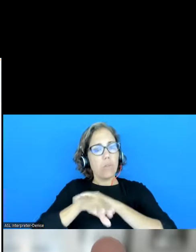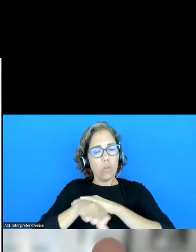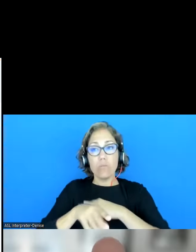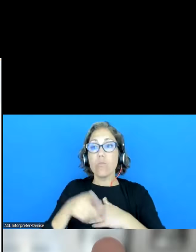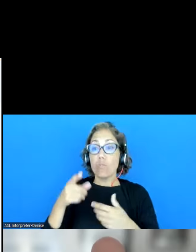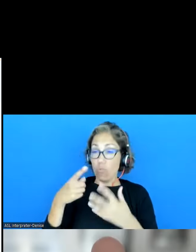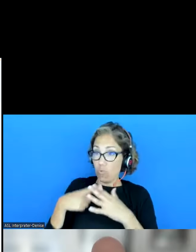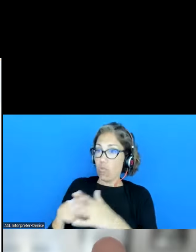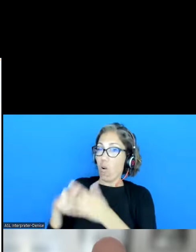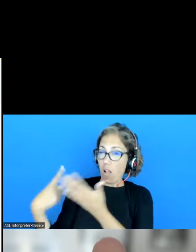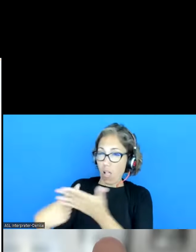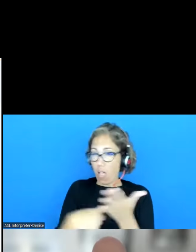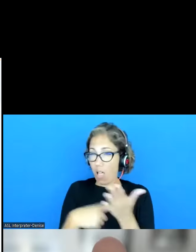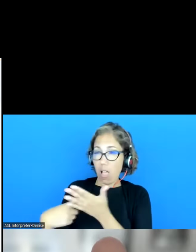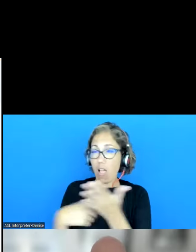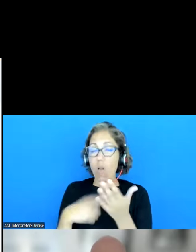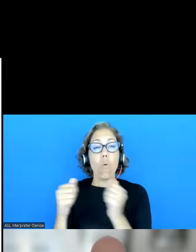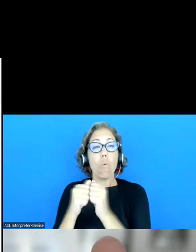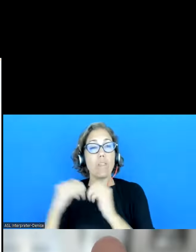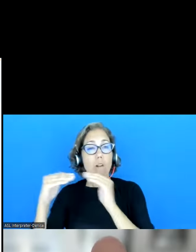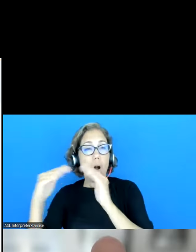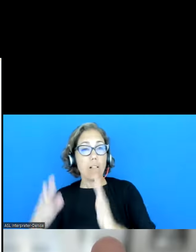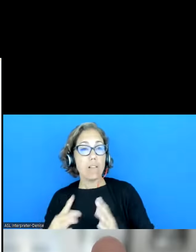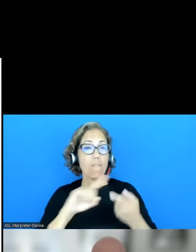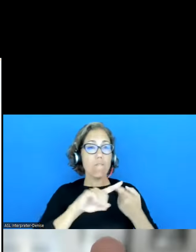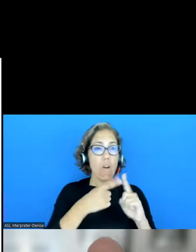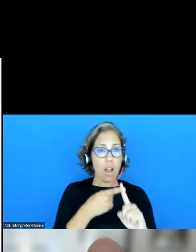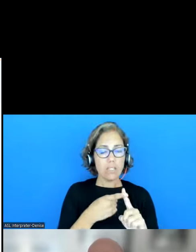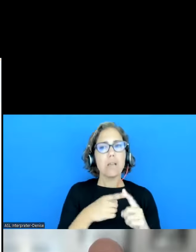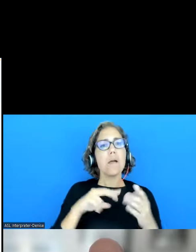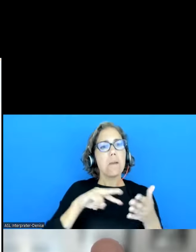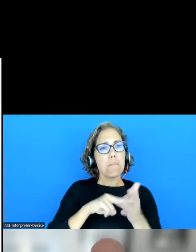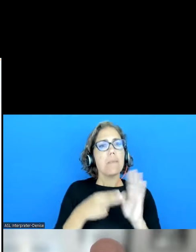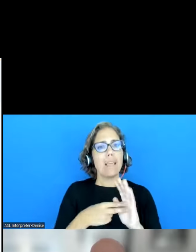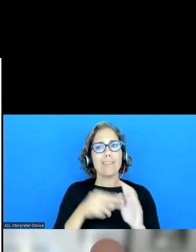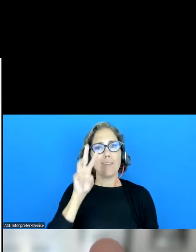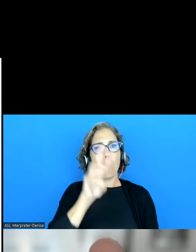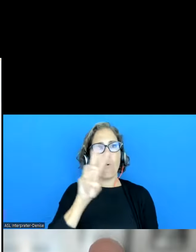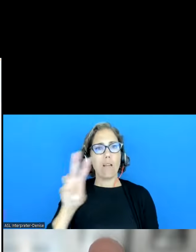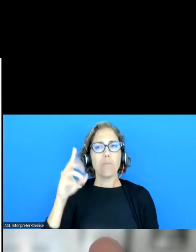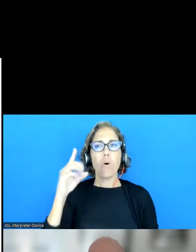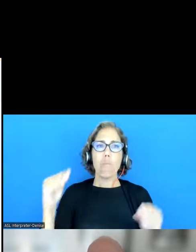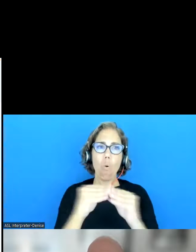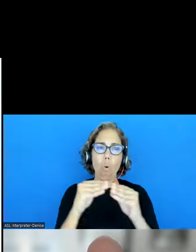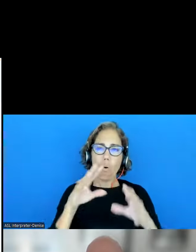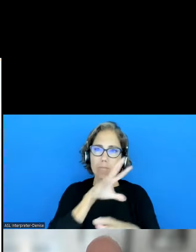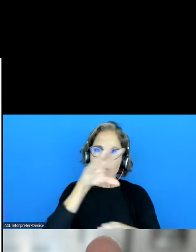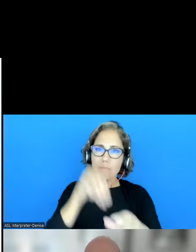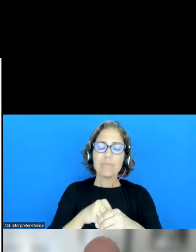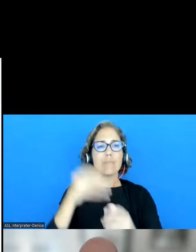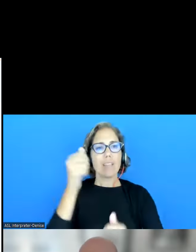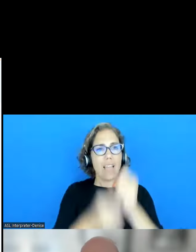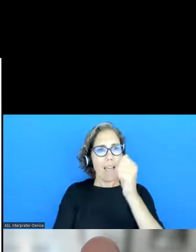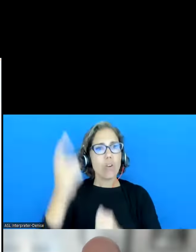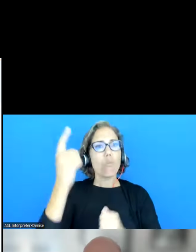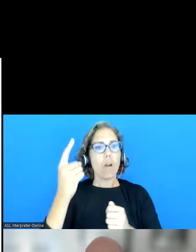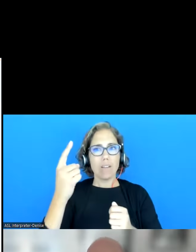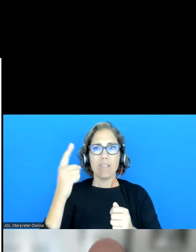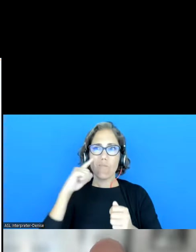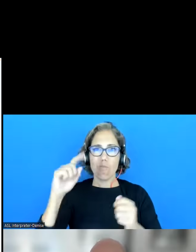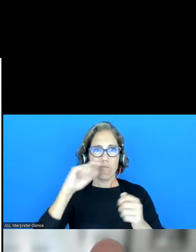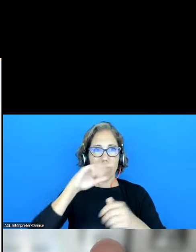colleagues and your friends, we can all make, work towards a more inclusive web for everyone, to make sure that they're being able to engage with whatever content